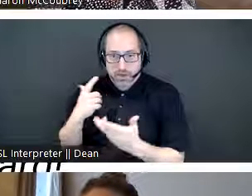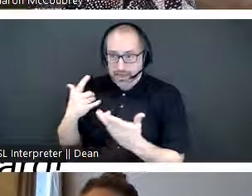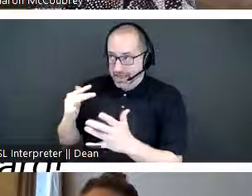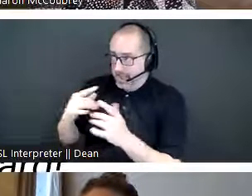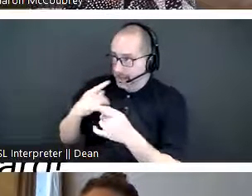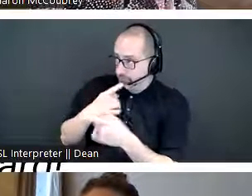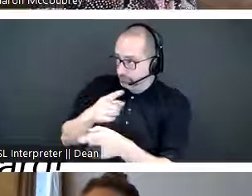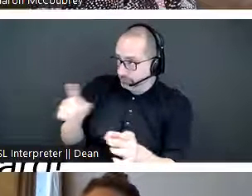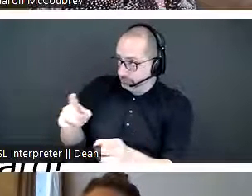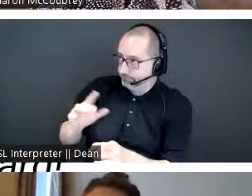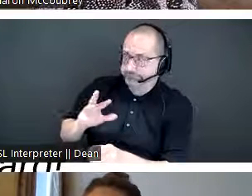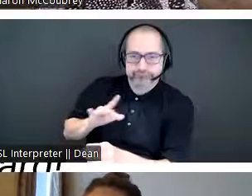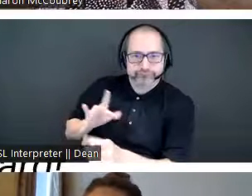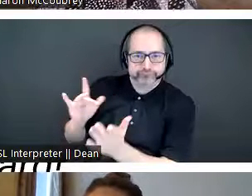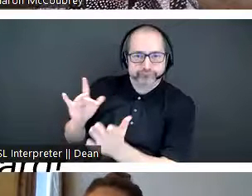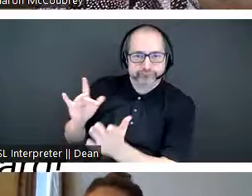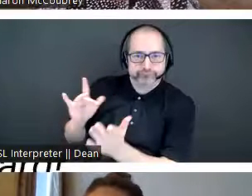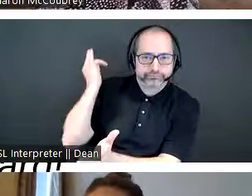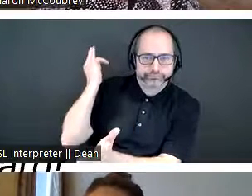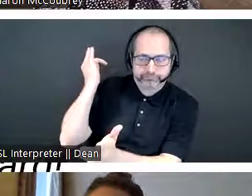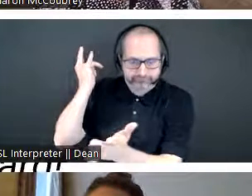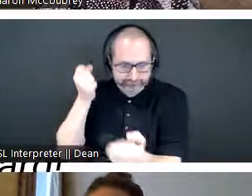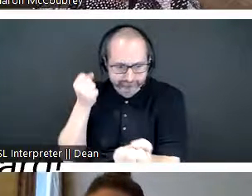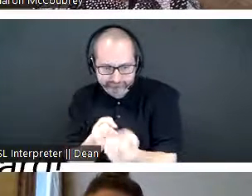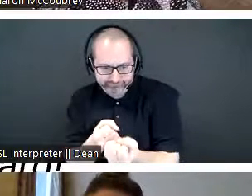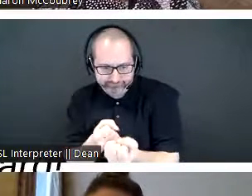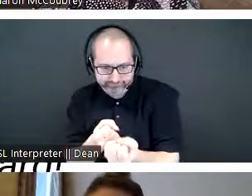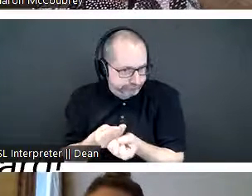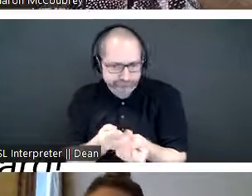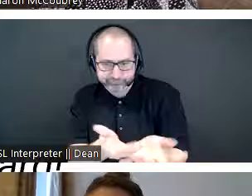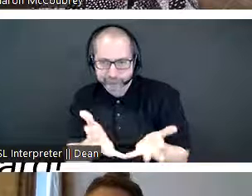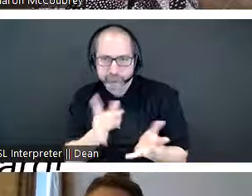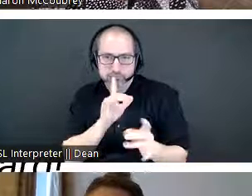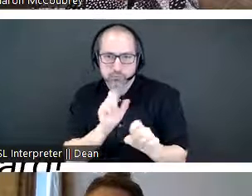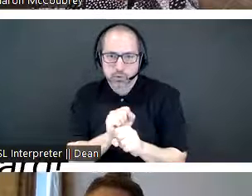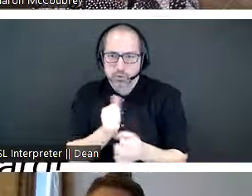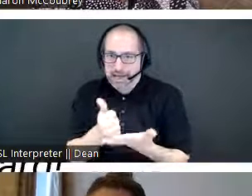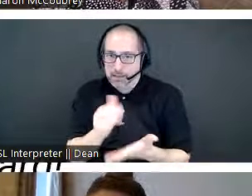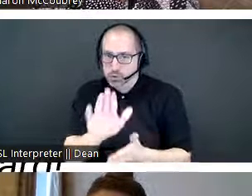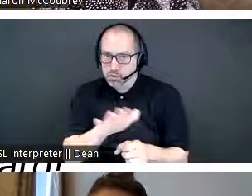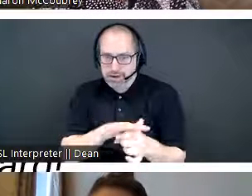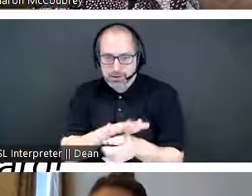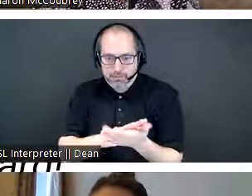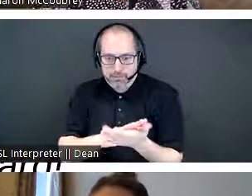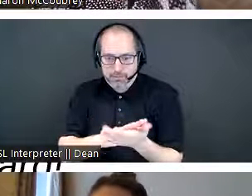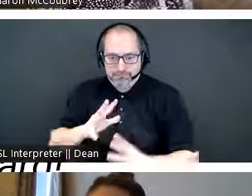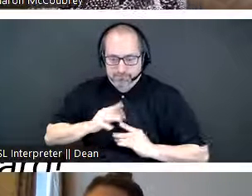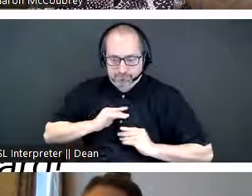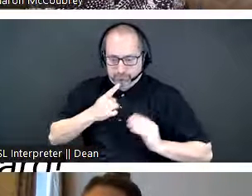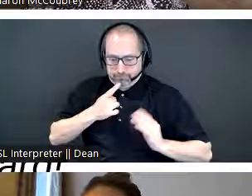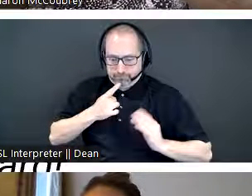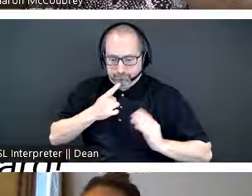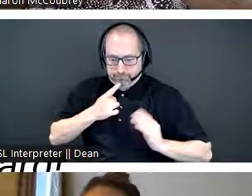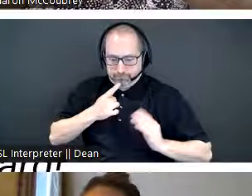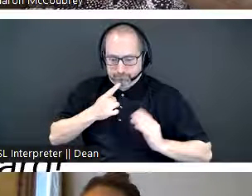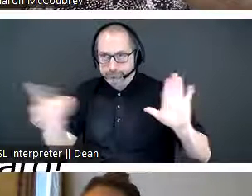to somehow help your area ensure that it has a proclamation are both really important and worthwhile